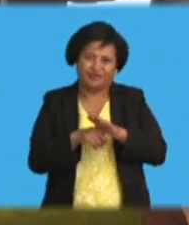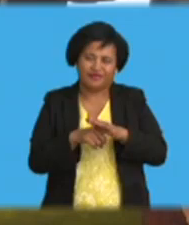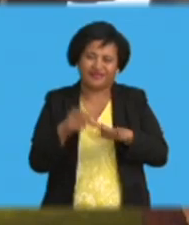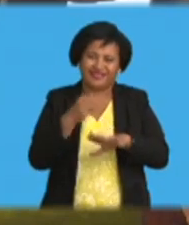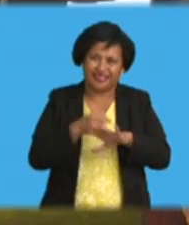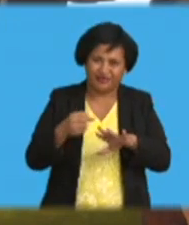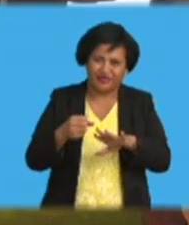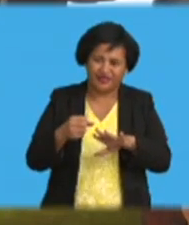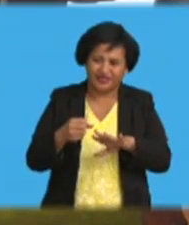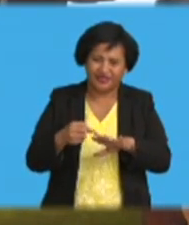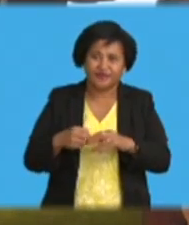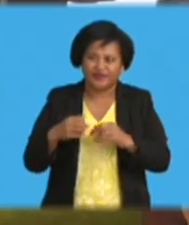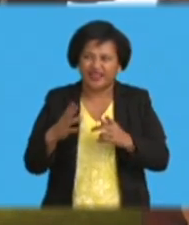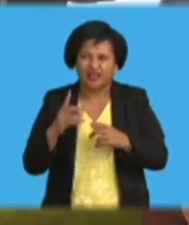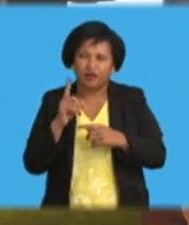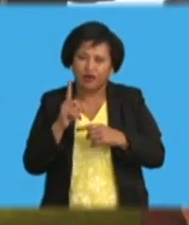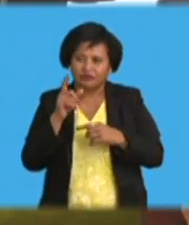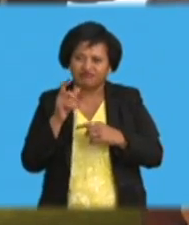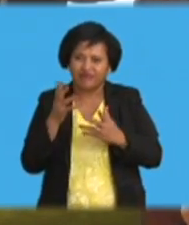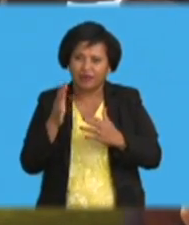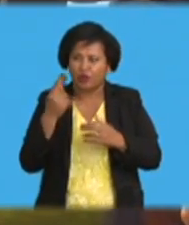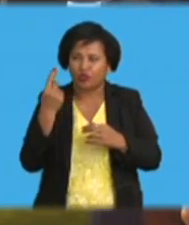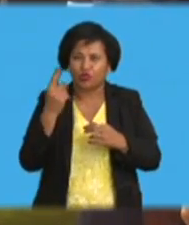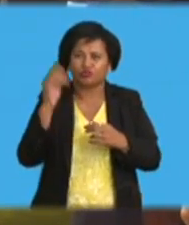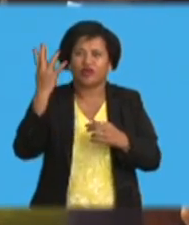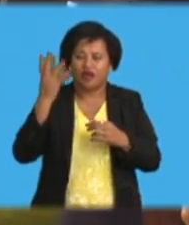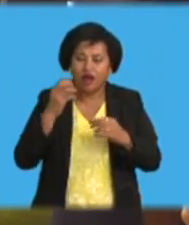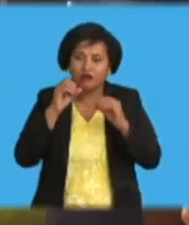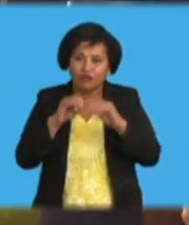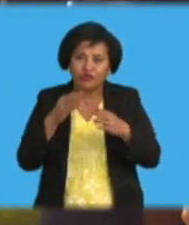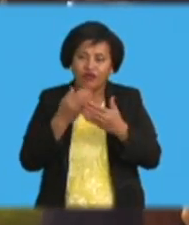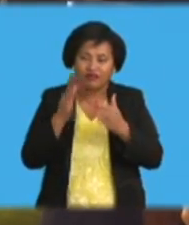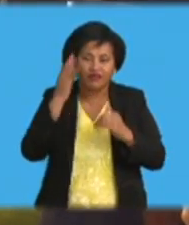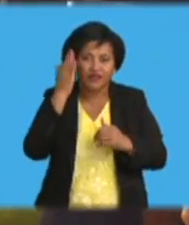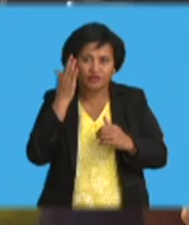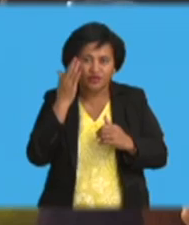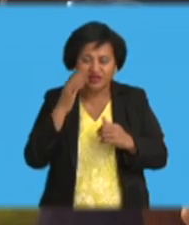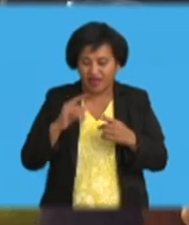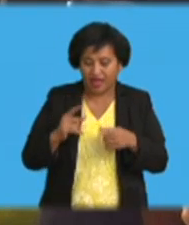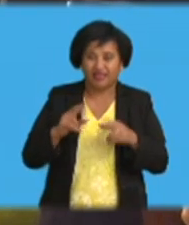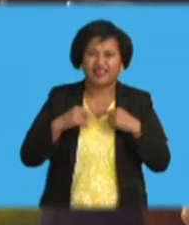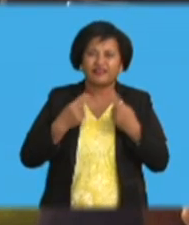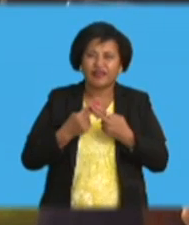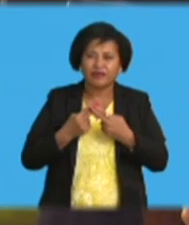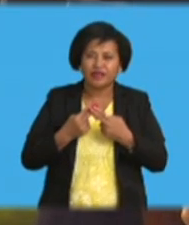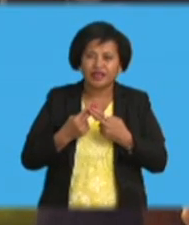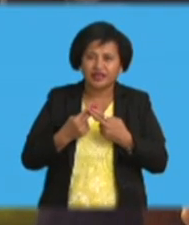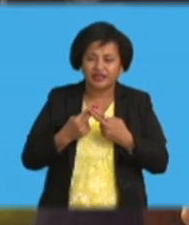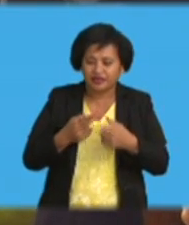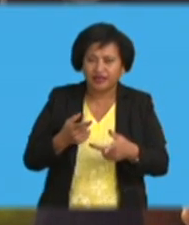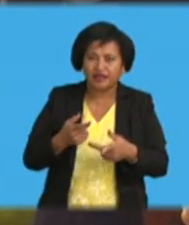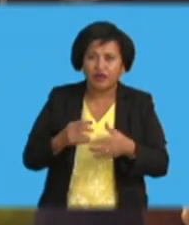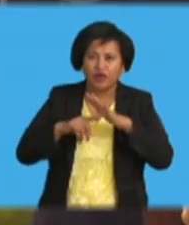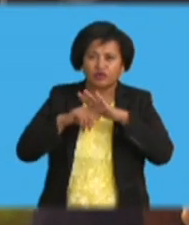purposes. They sought to take advantage of a vulnerable family and slander the women and men